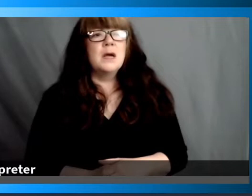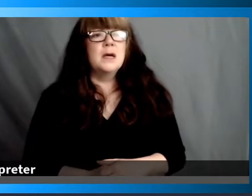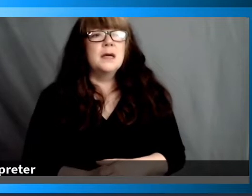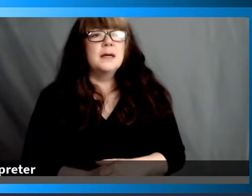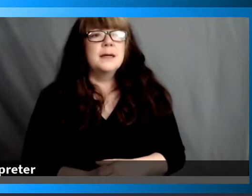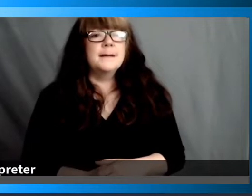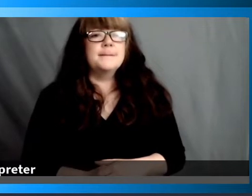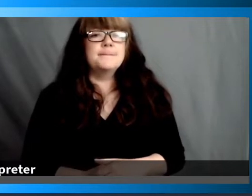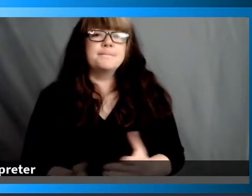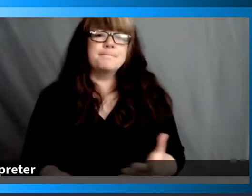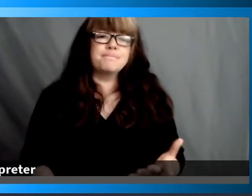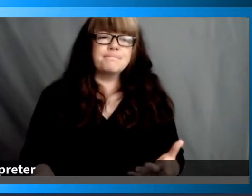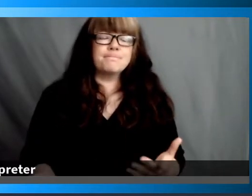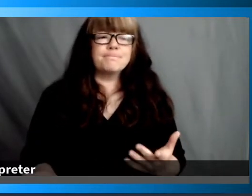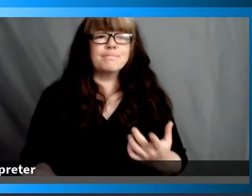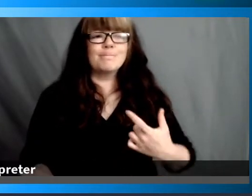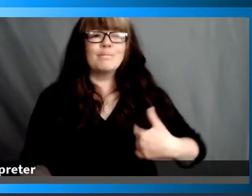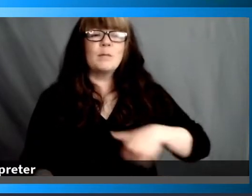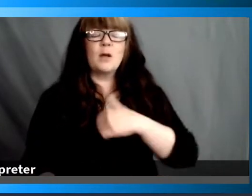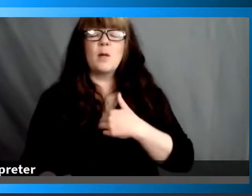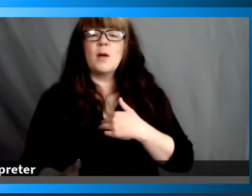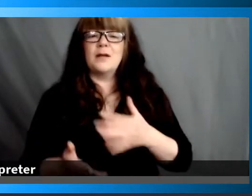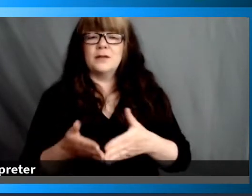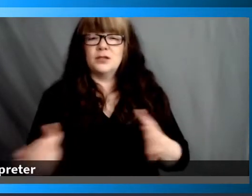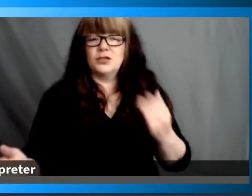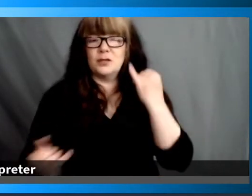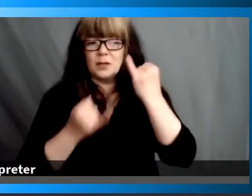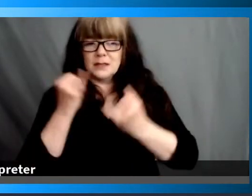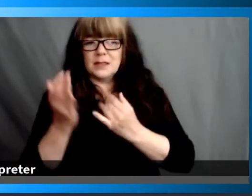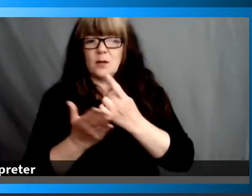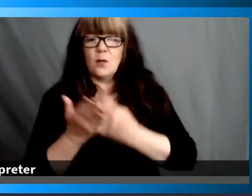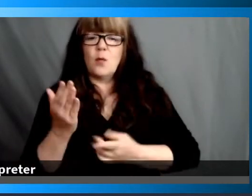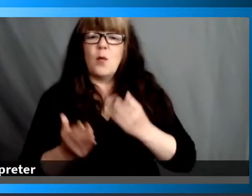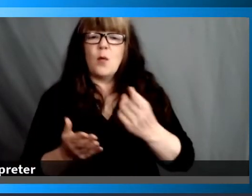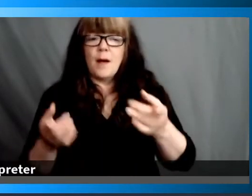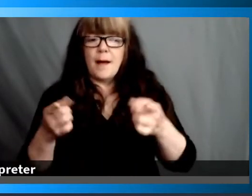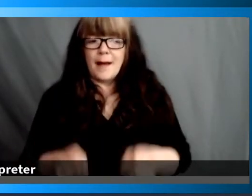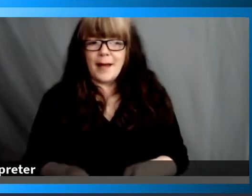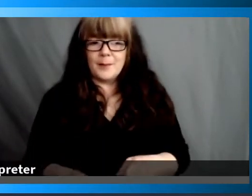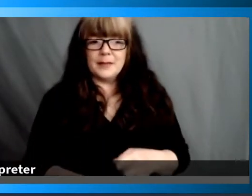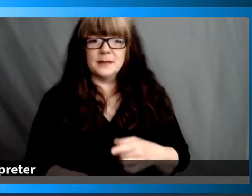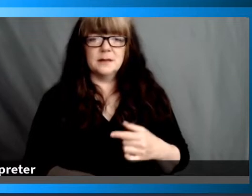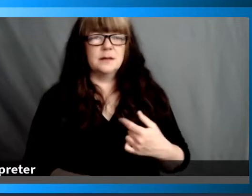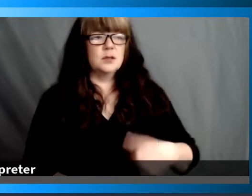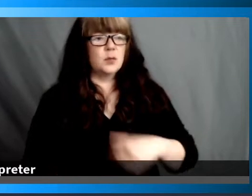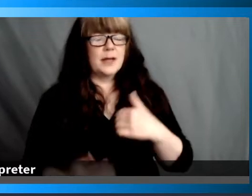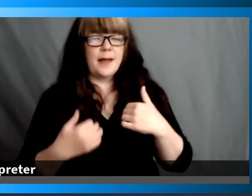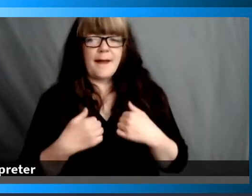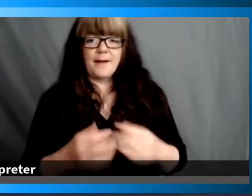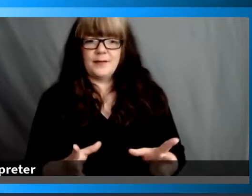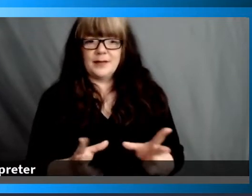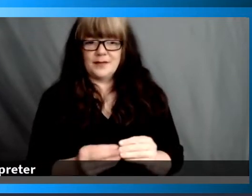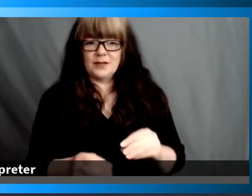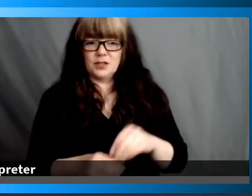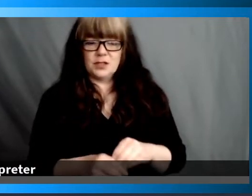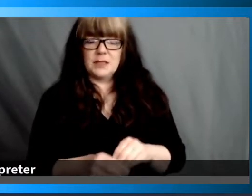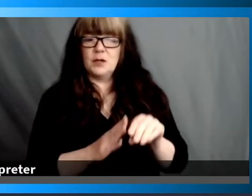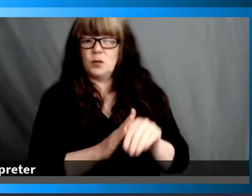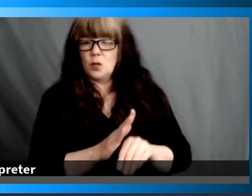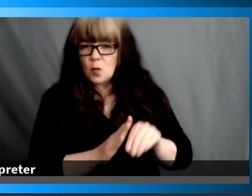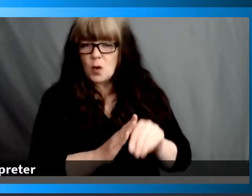we kind of had a general idea about what was going to happen. Like, we had the convention in New Orleans, and